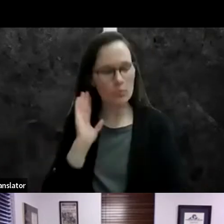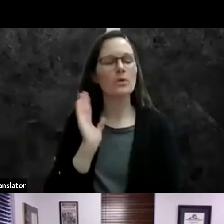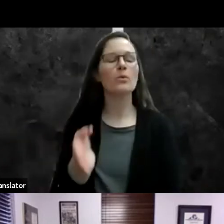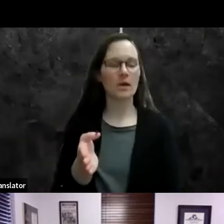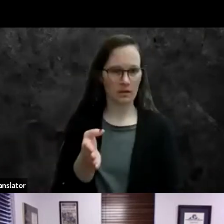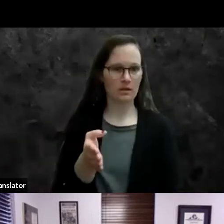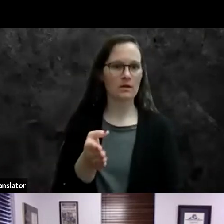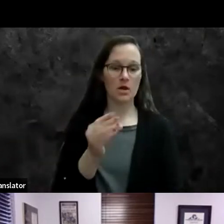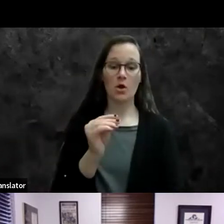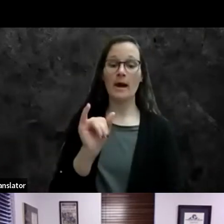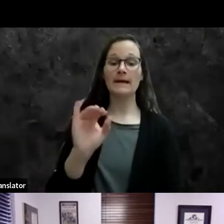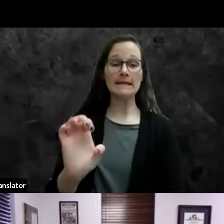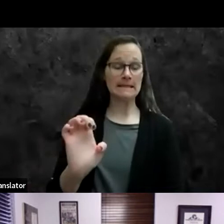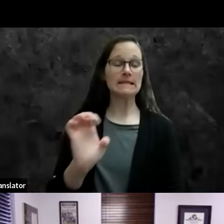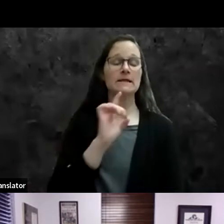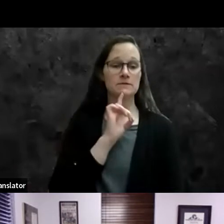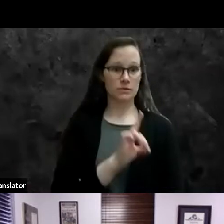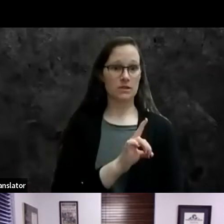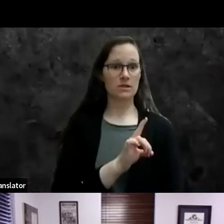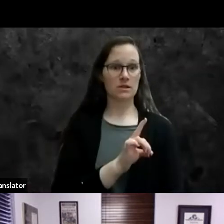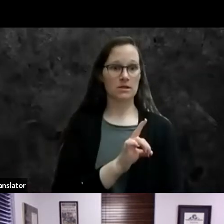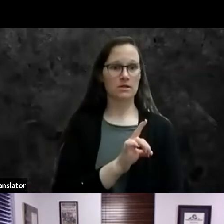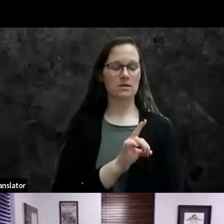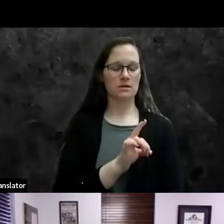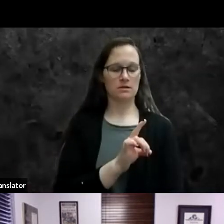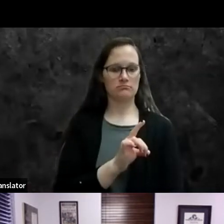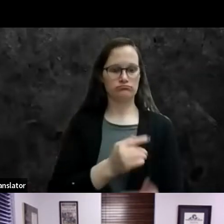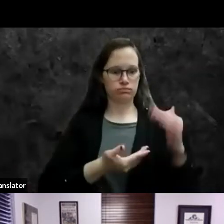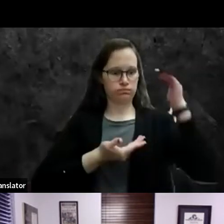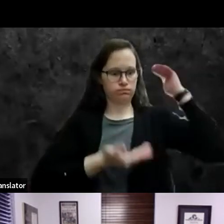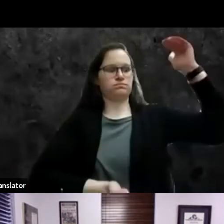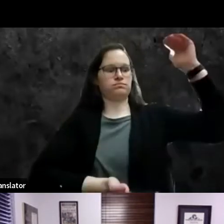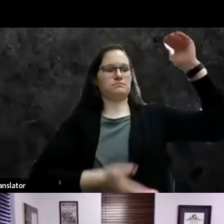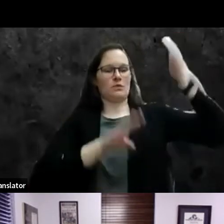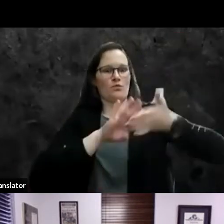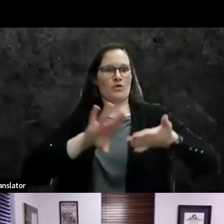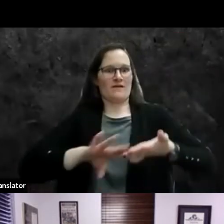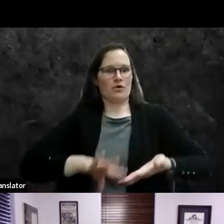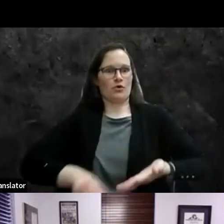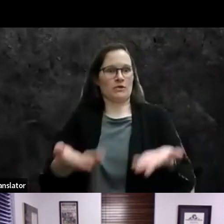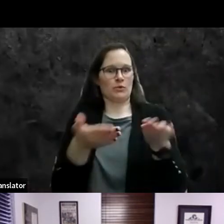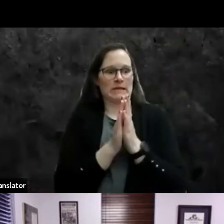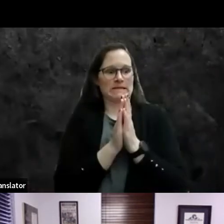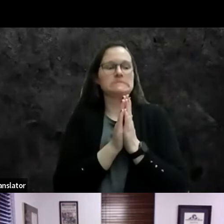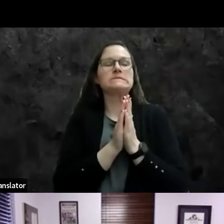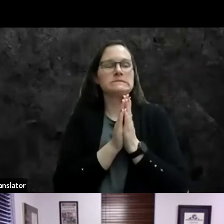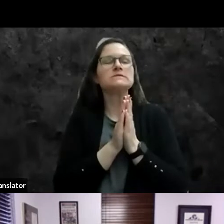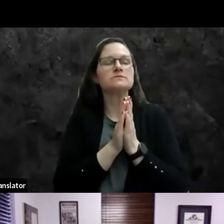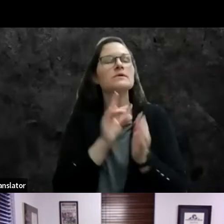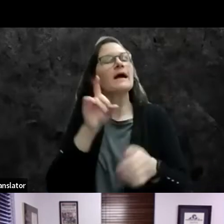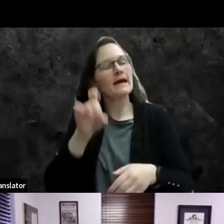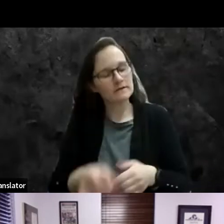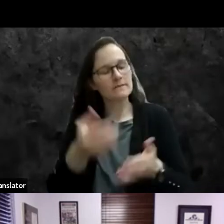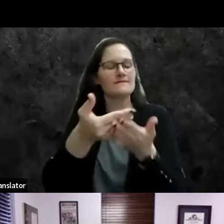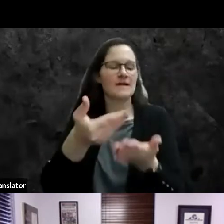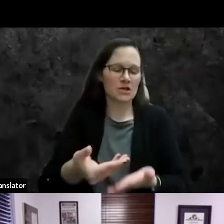The Office of Institutional Equity no doubt has received quite a few of these, and these are very specific, factual based that they must